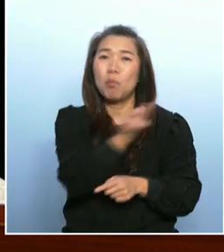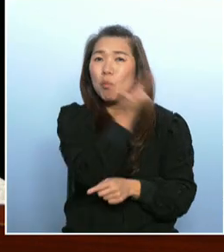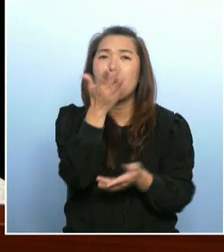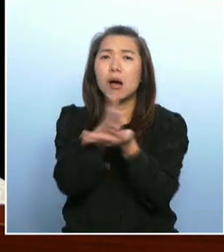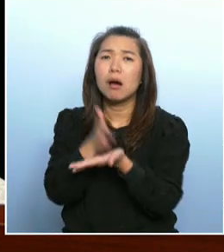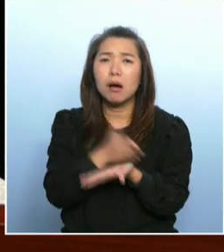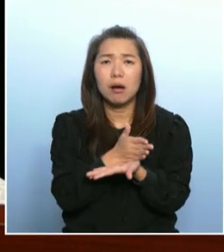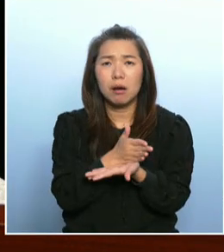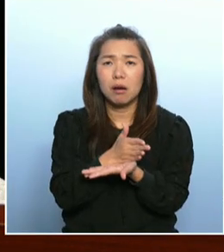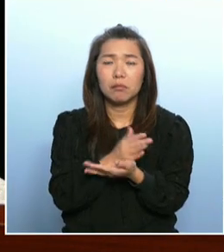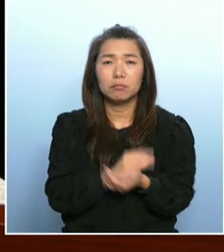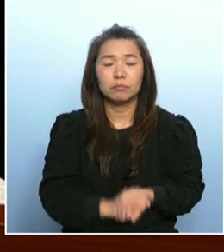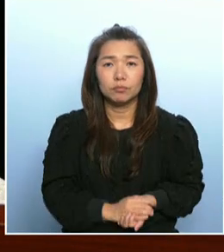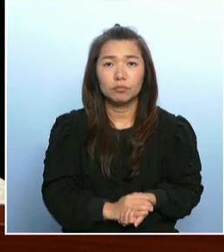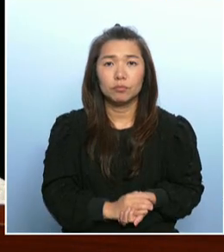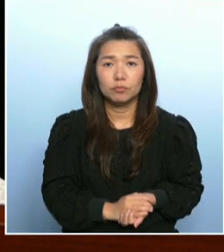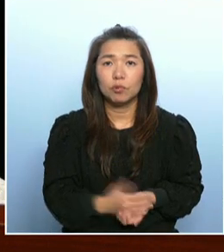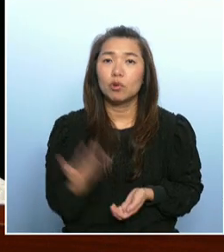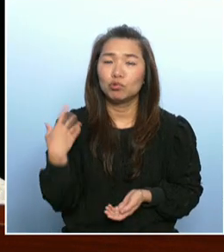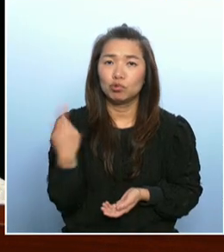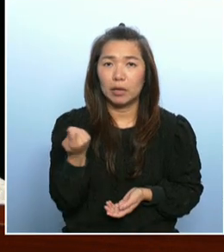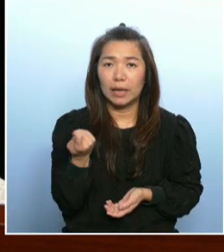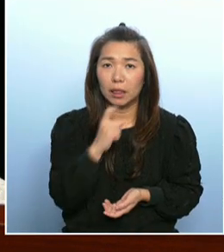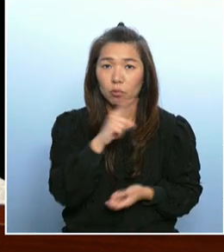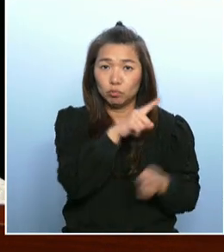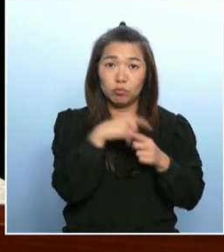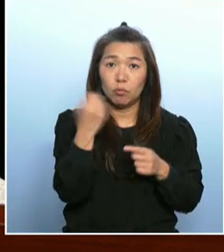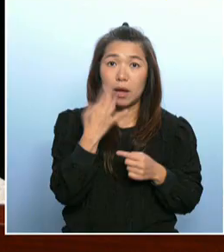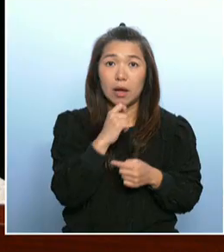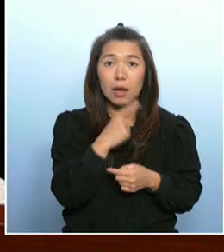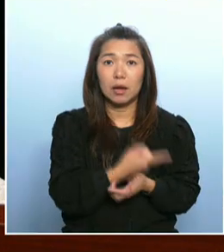low-income families. We have different types of disabilities.